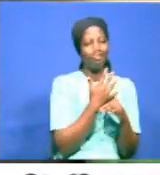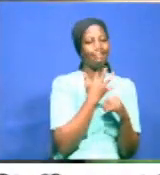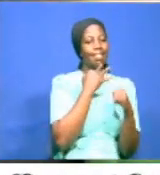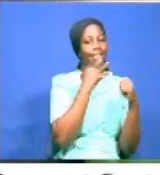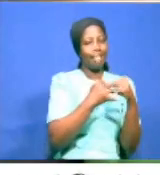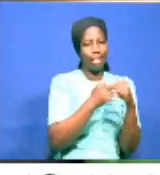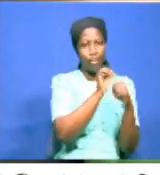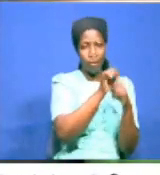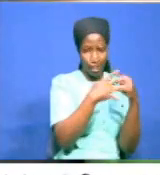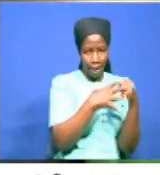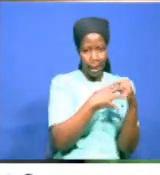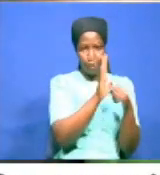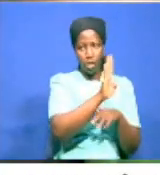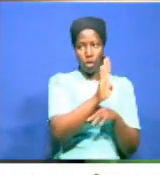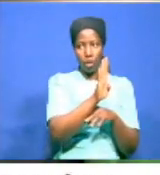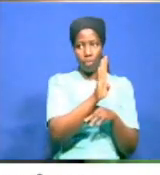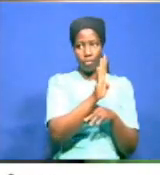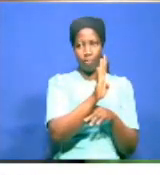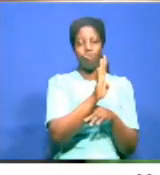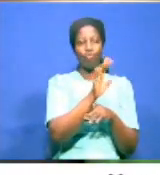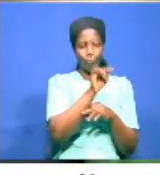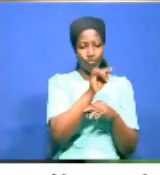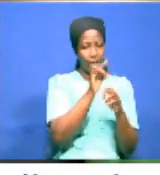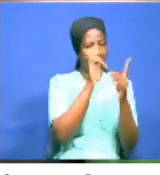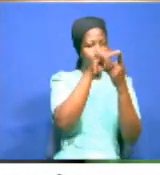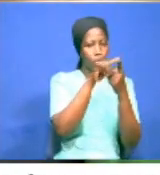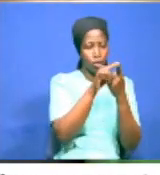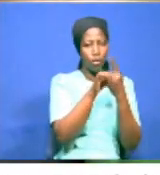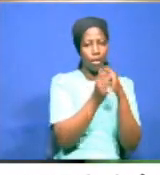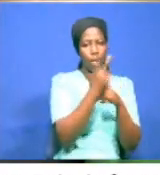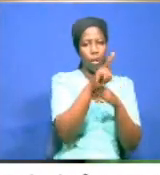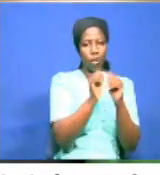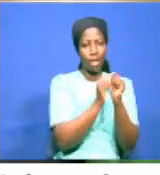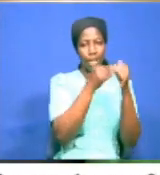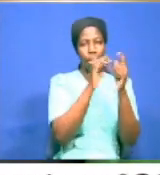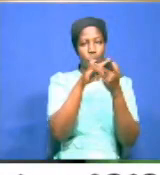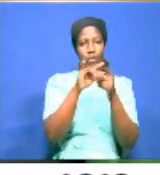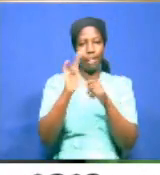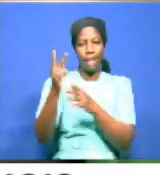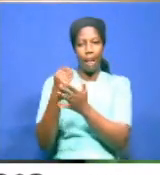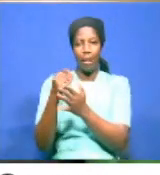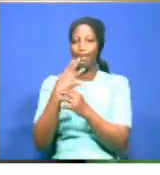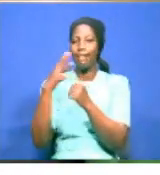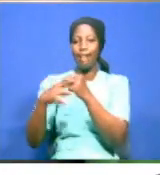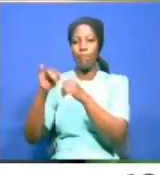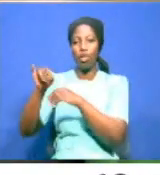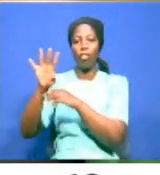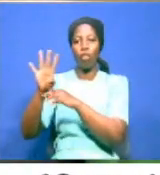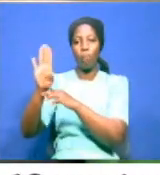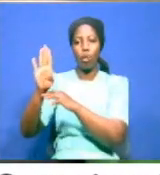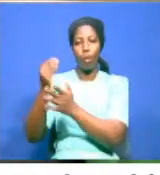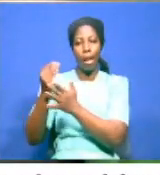billion as of December 2018 to Kenya shilling $900.4 billion